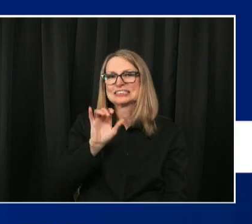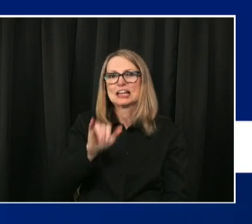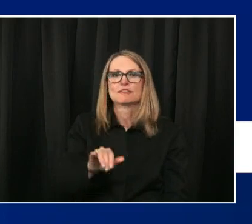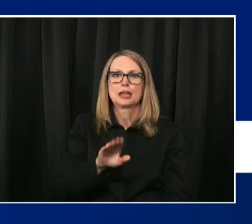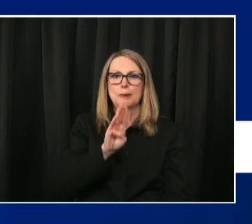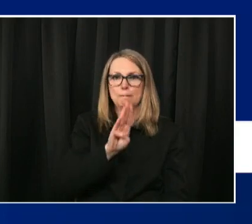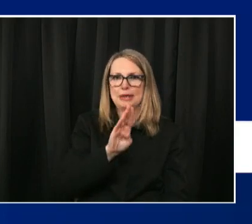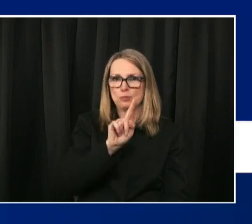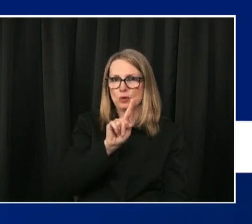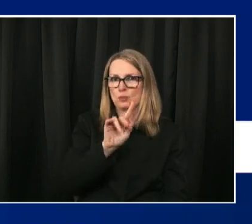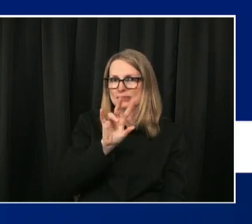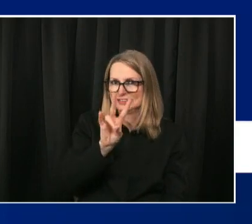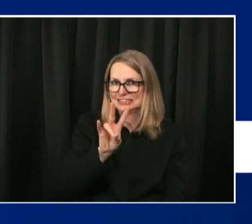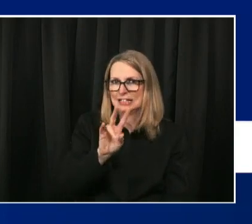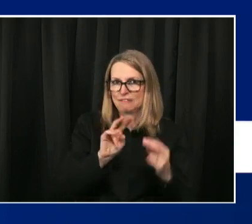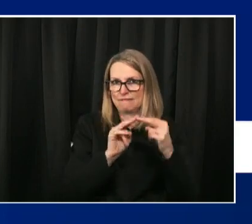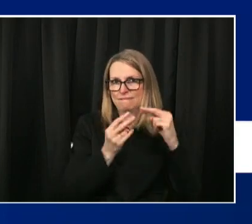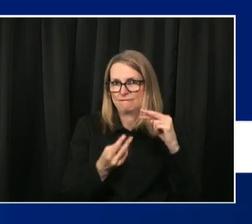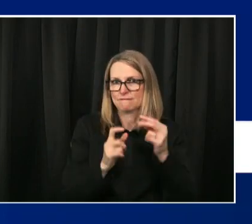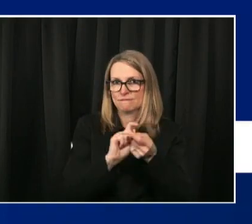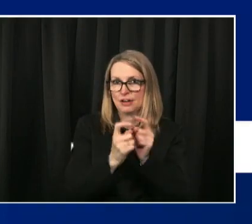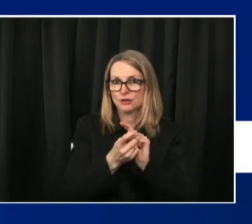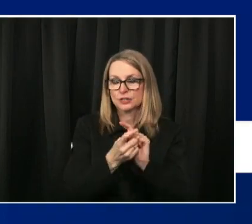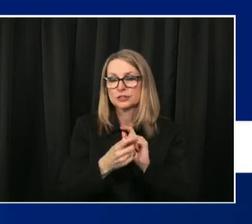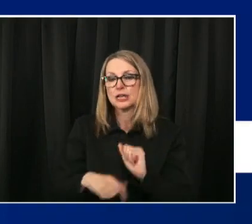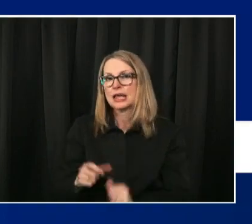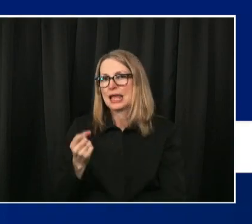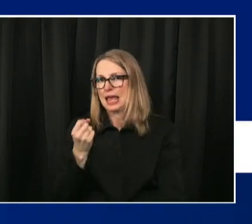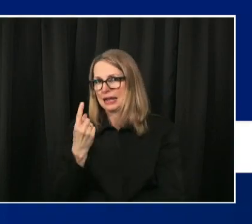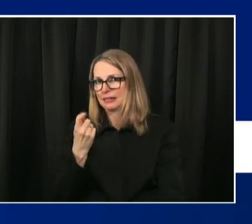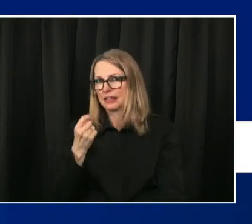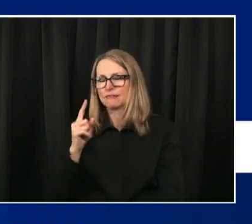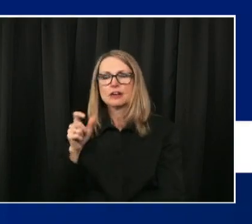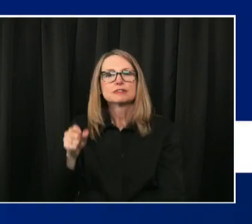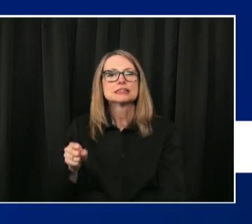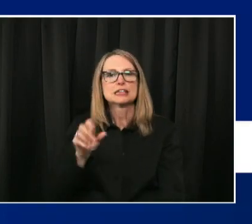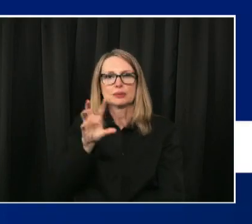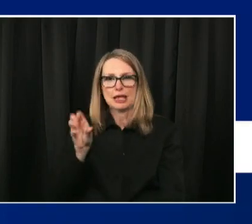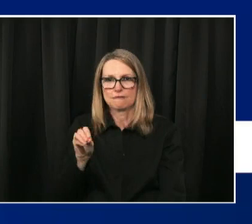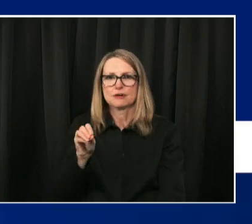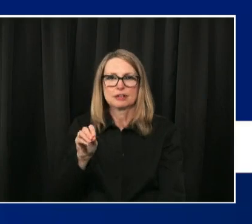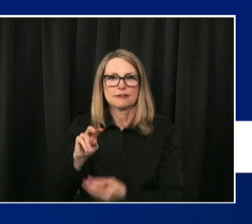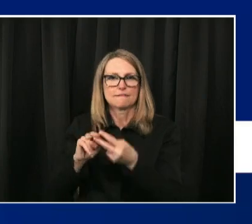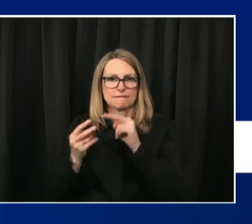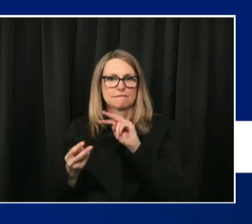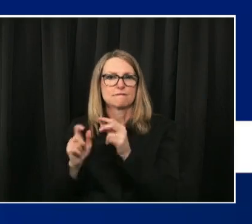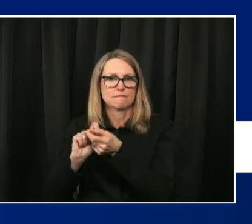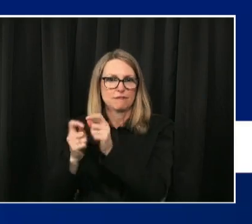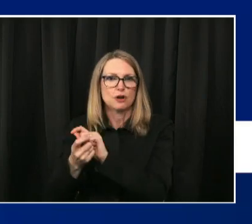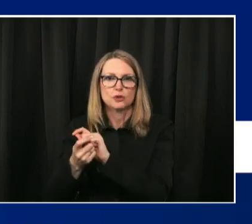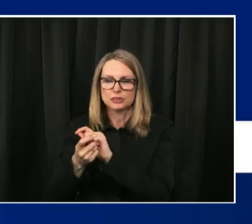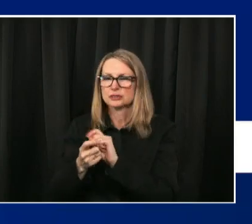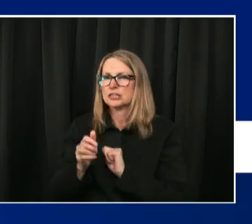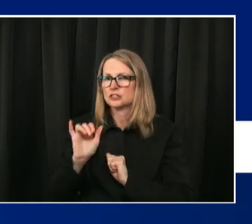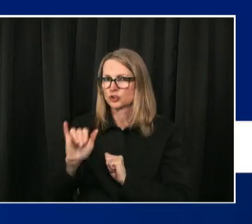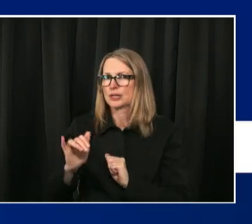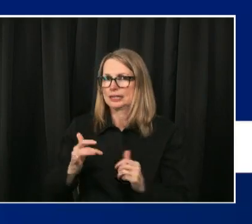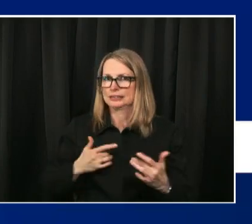B117 variant of concern, 11 cases of the B1351 or South African variant of